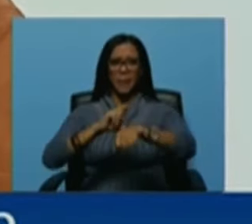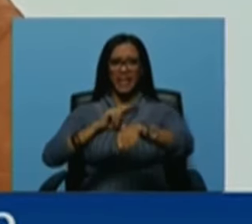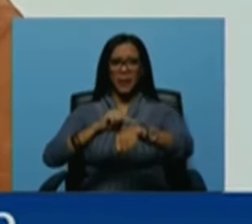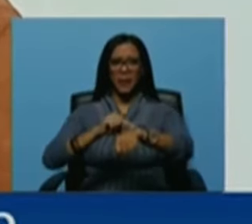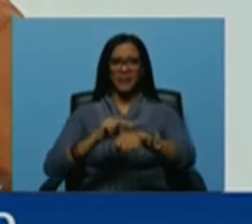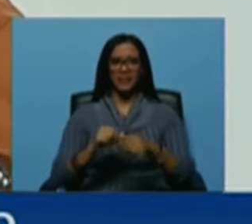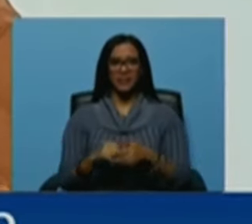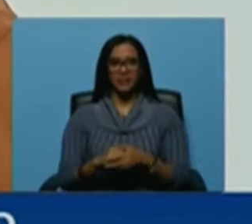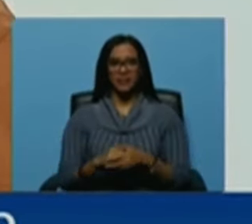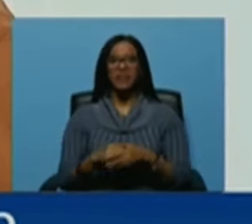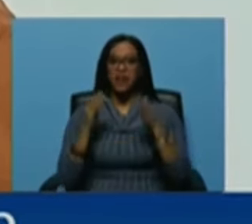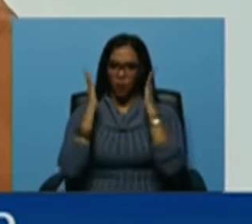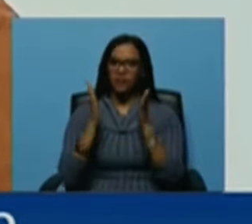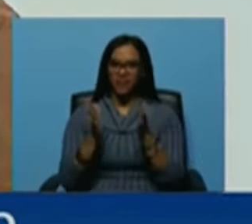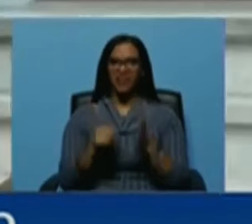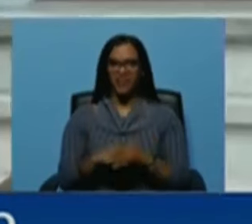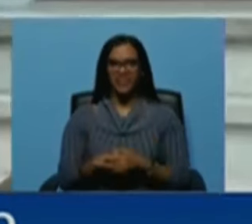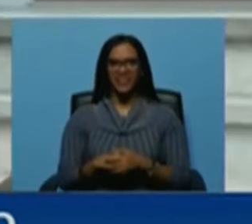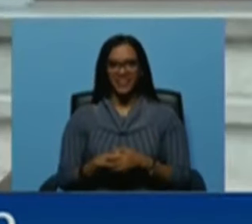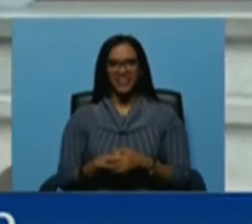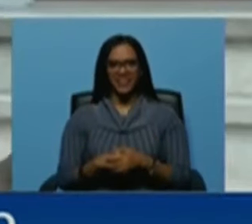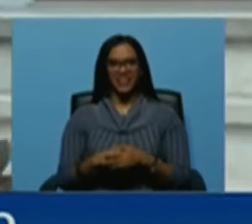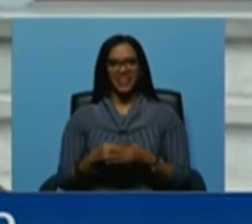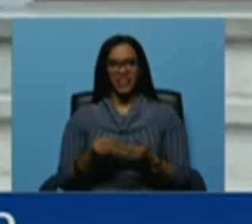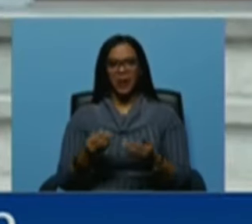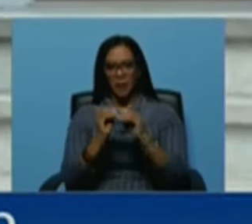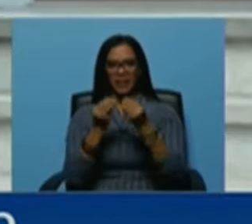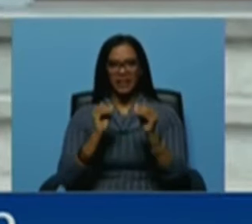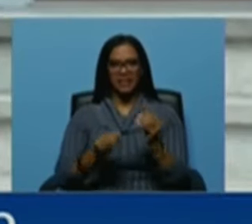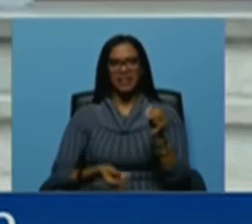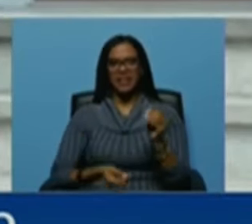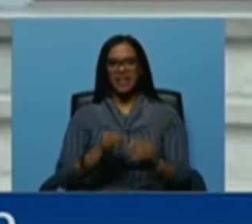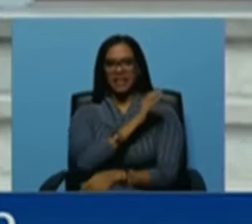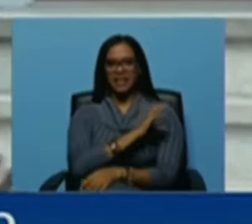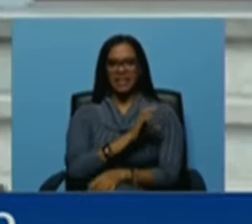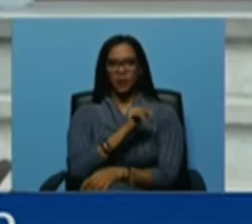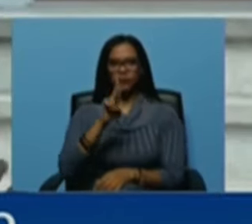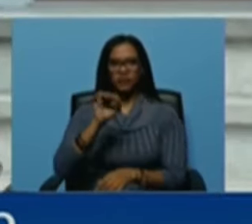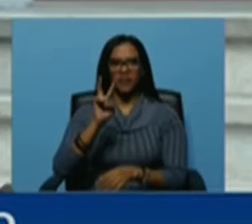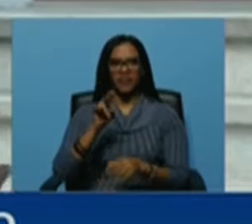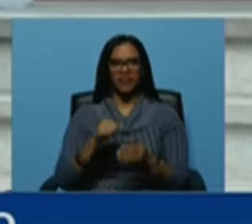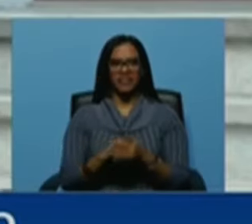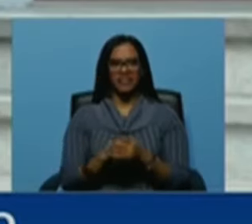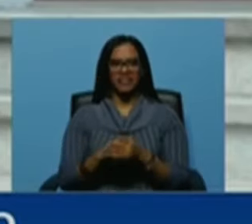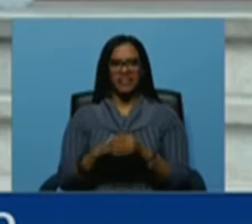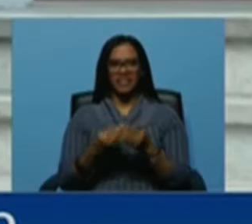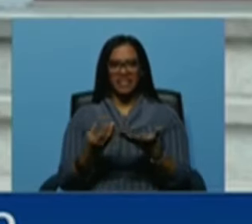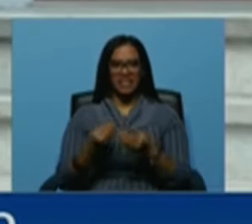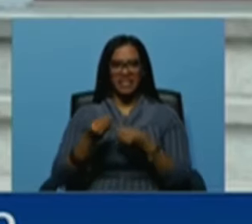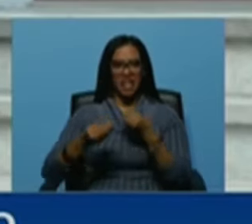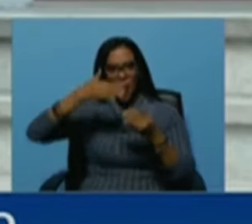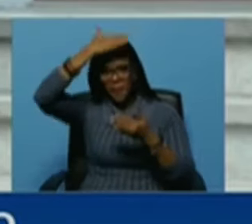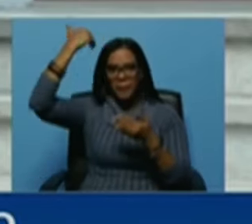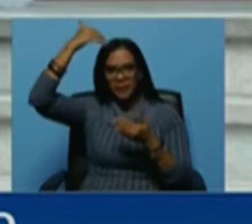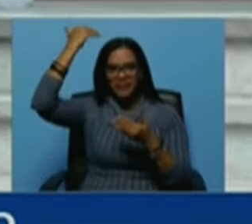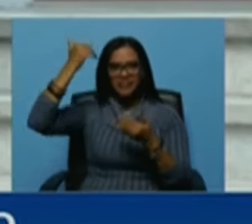the subject, and they brought him here to attend, and they sent him to the clinic.